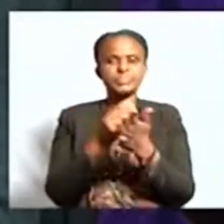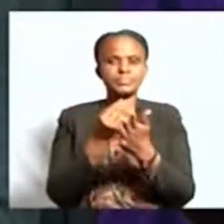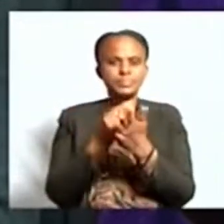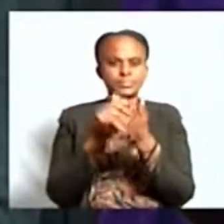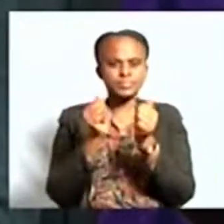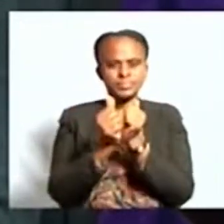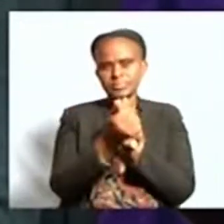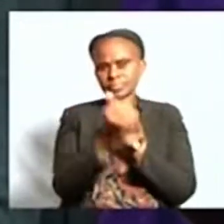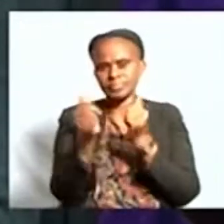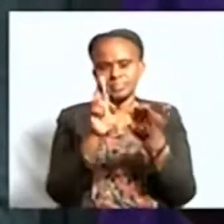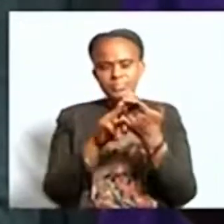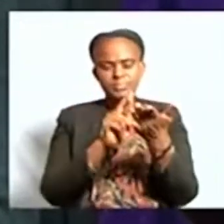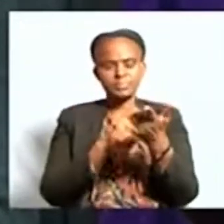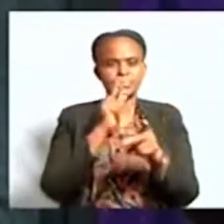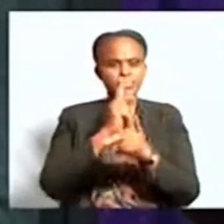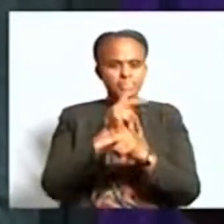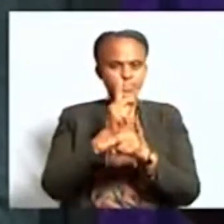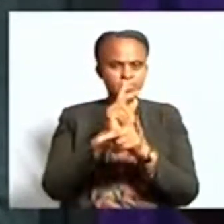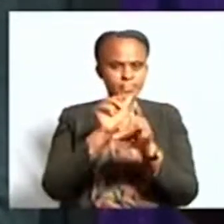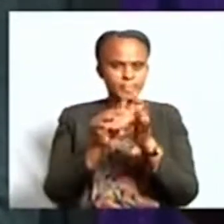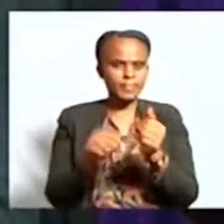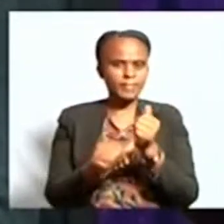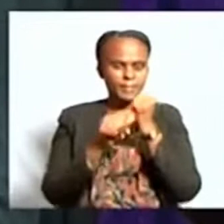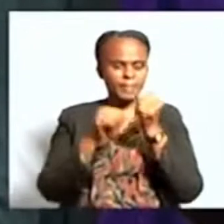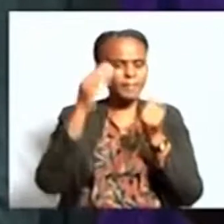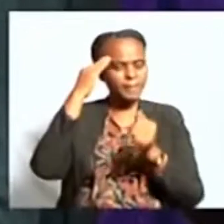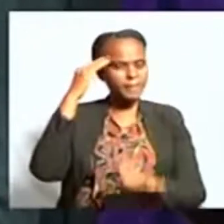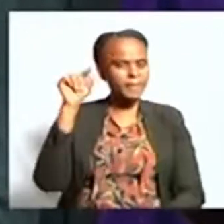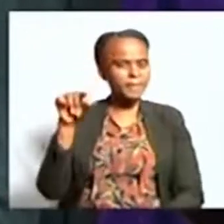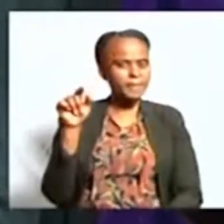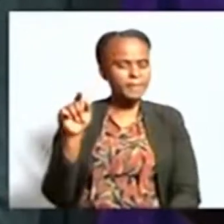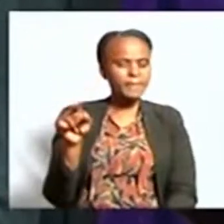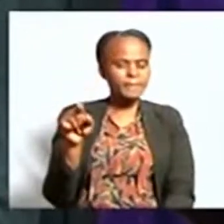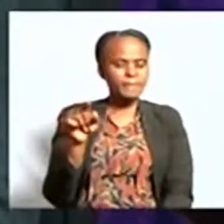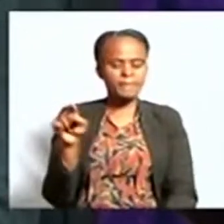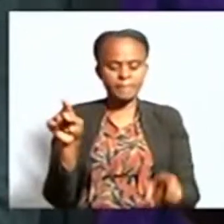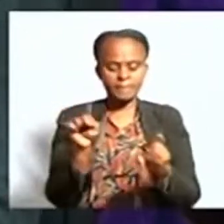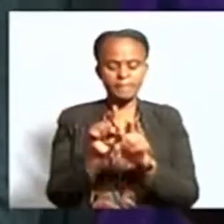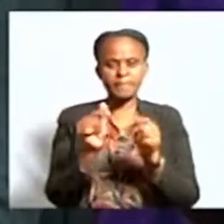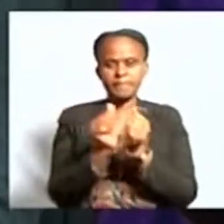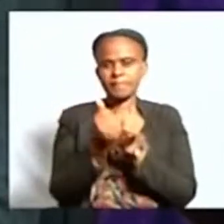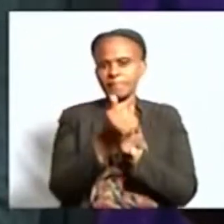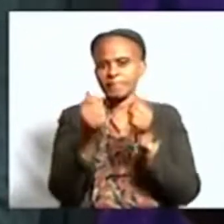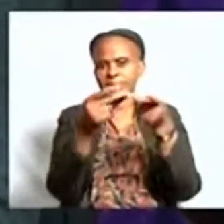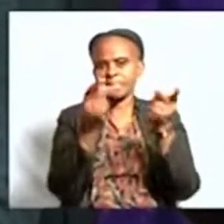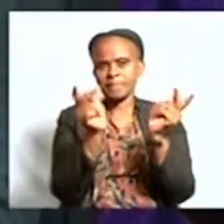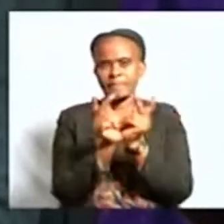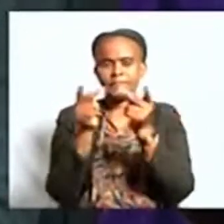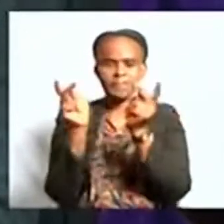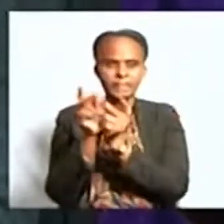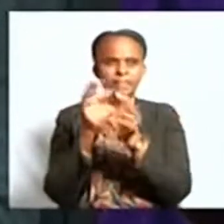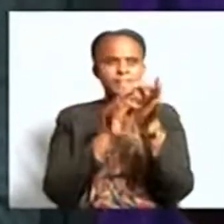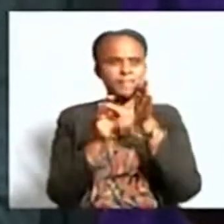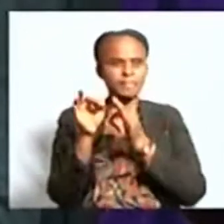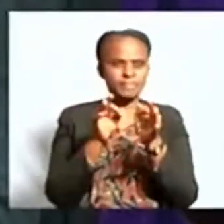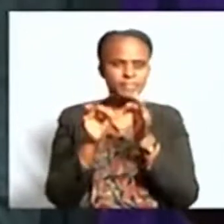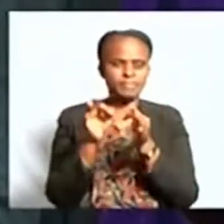other records maintained at the agency headquarters and other stations revealed,